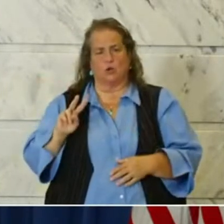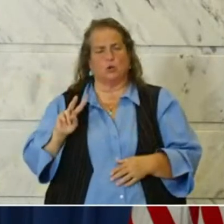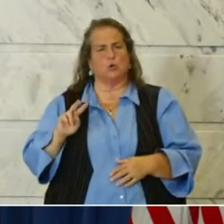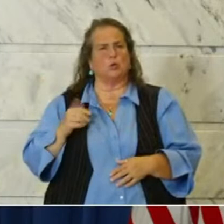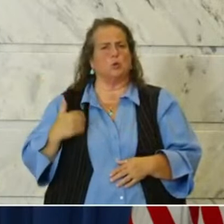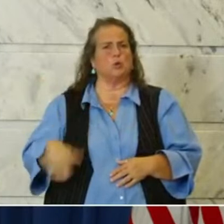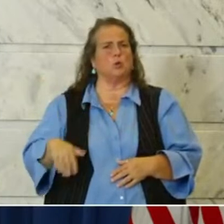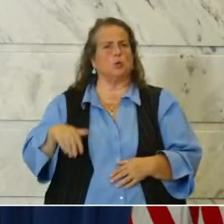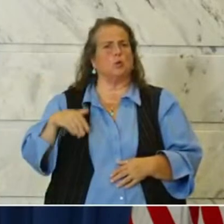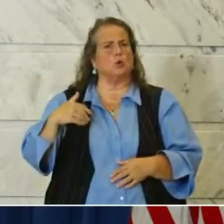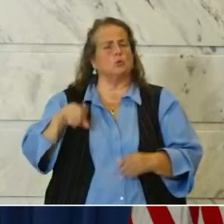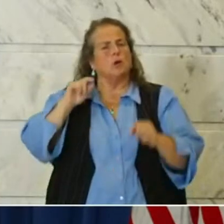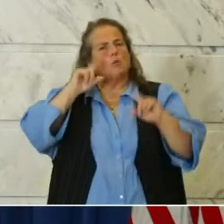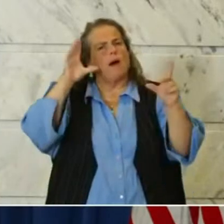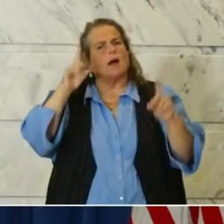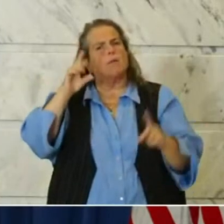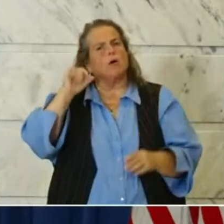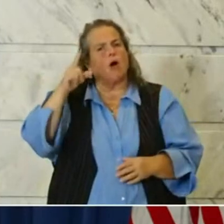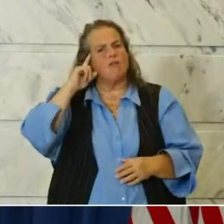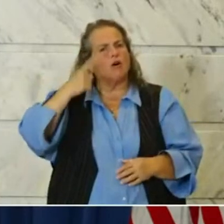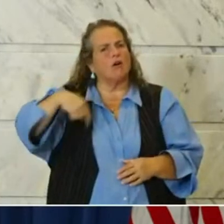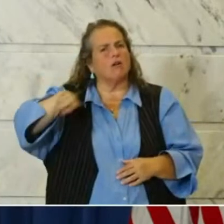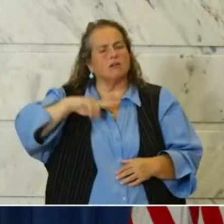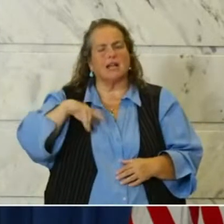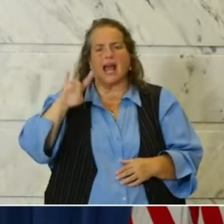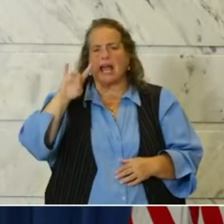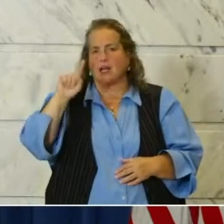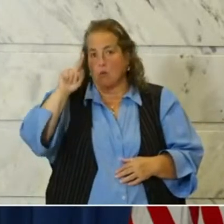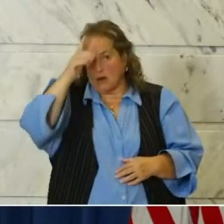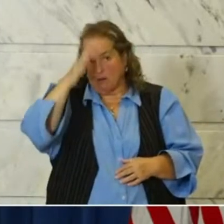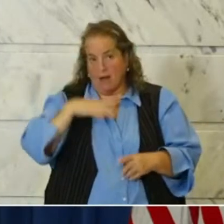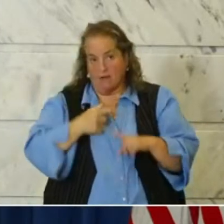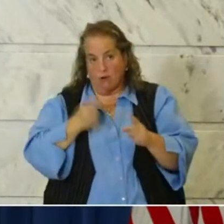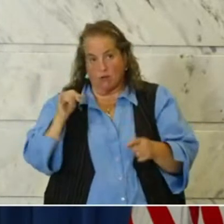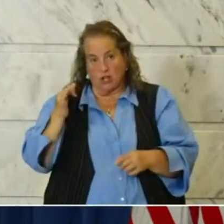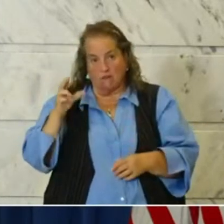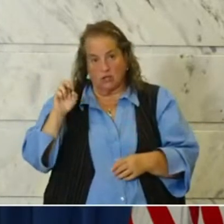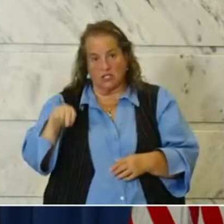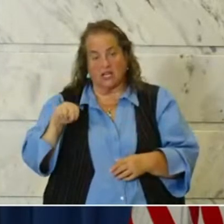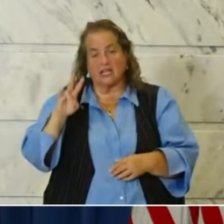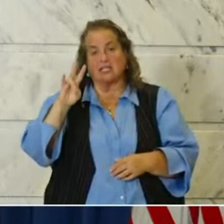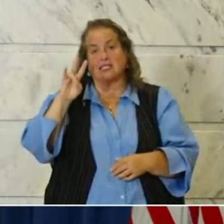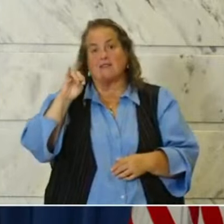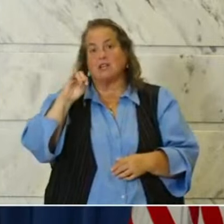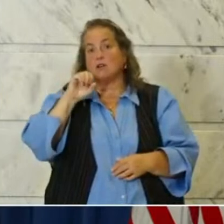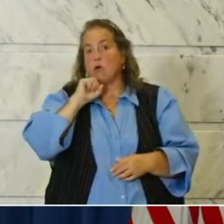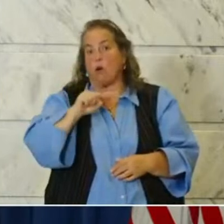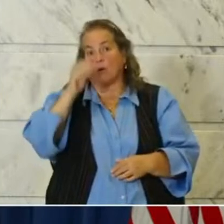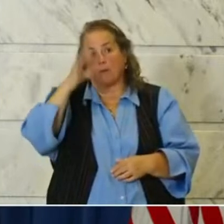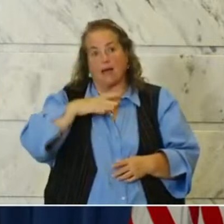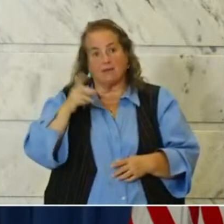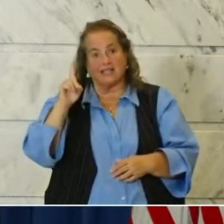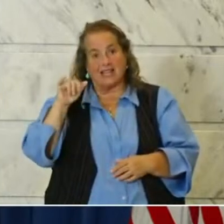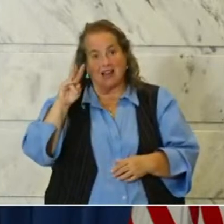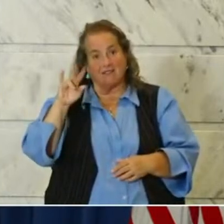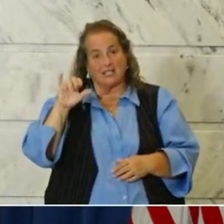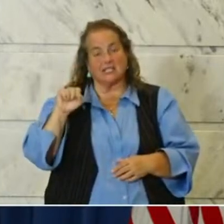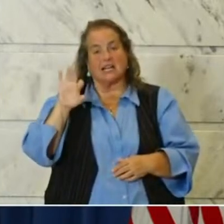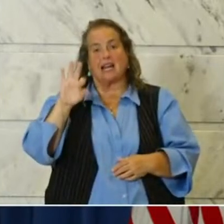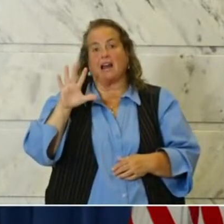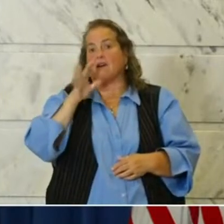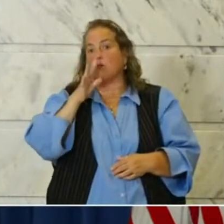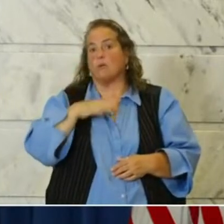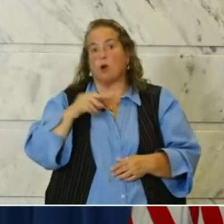a wake-up call for all of us. 81-year-old man from Jefferson, 70-year-old man from Davis, 95-year-old woman